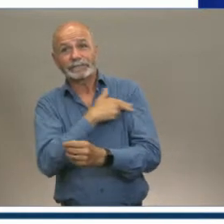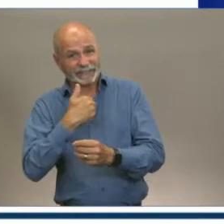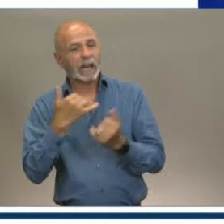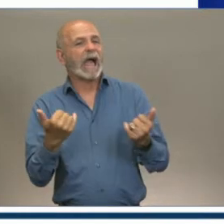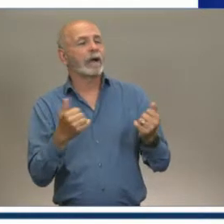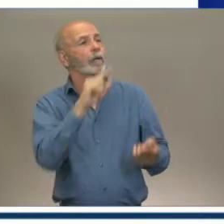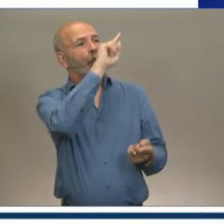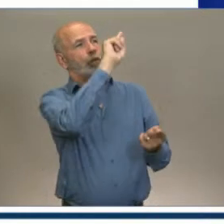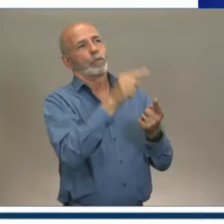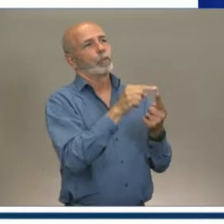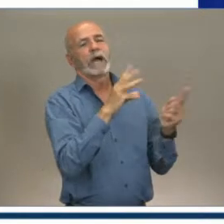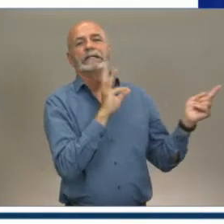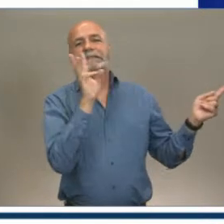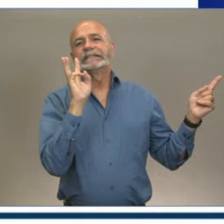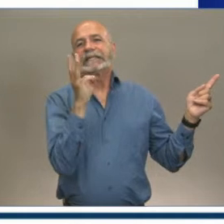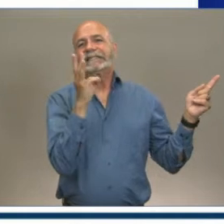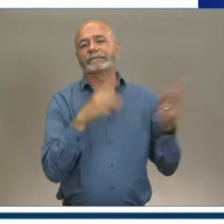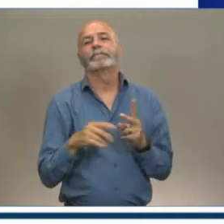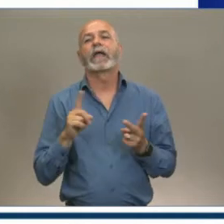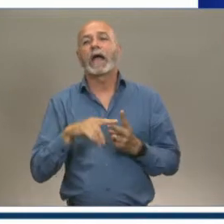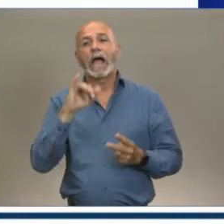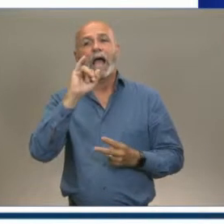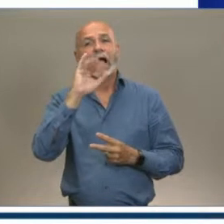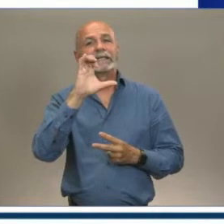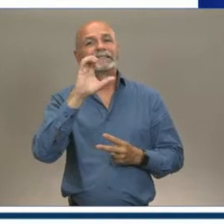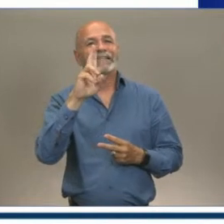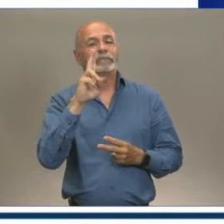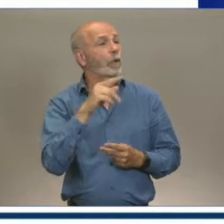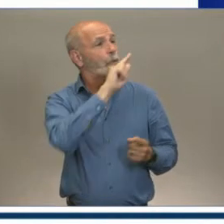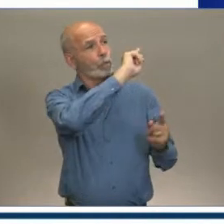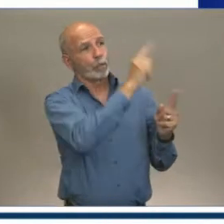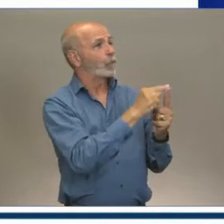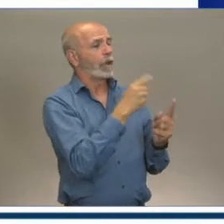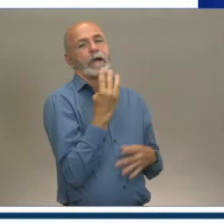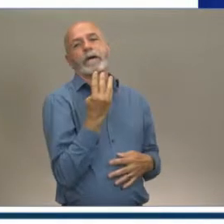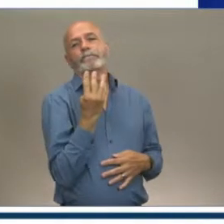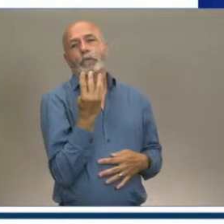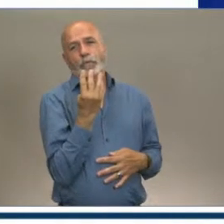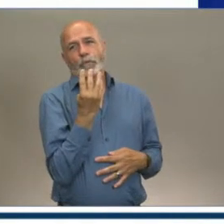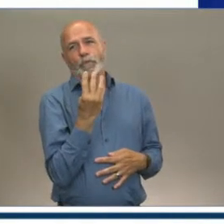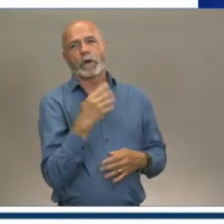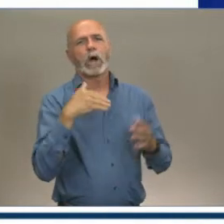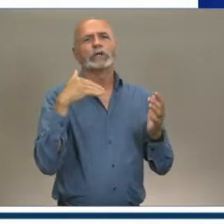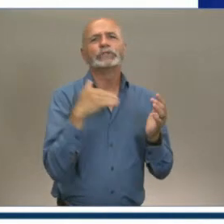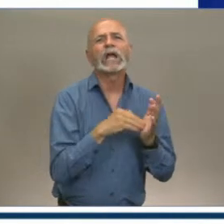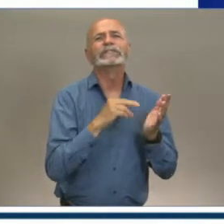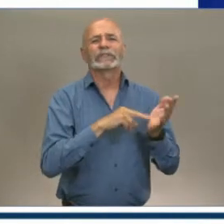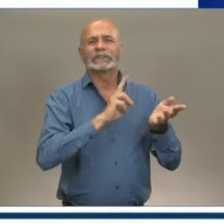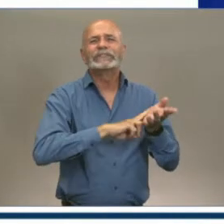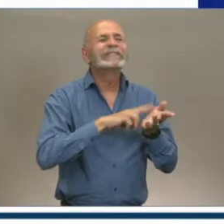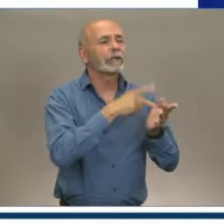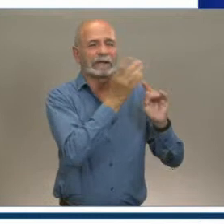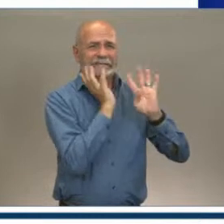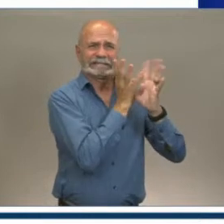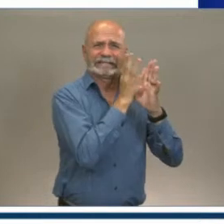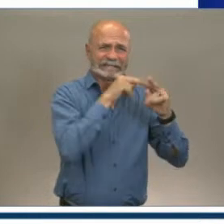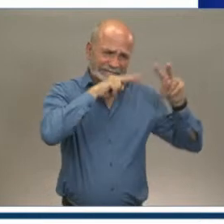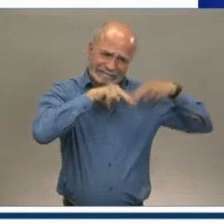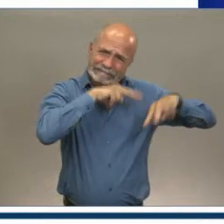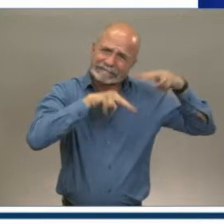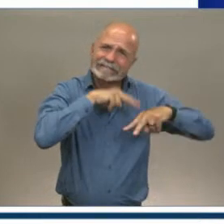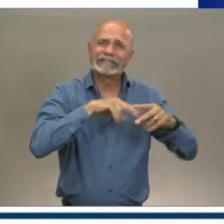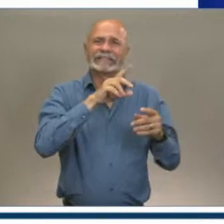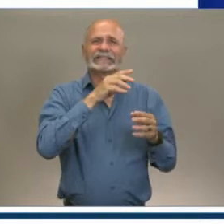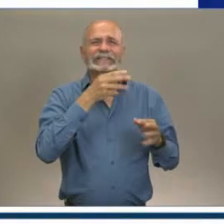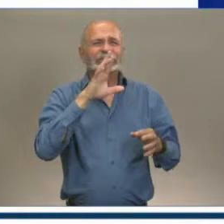ICU. I am grateful to our frontline workers who every day risk their lives to protect ours. And I want to thank you, Dr. Strang, and